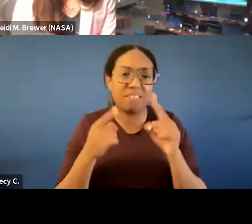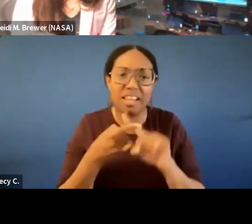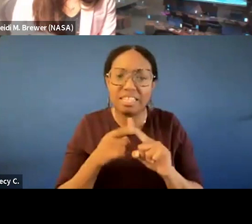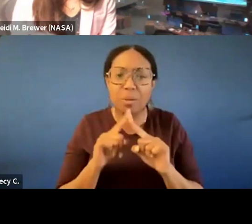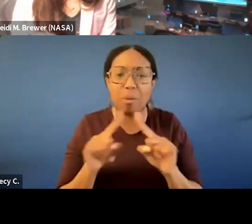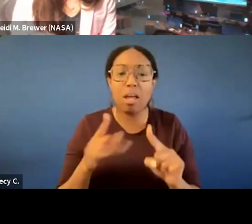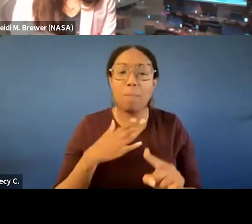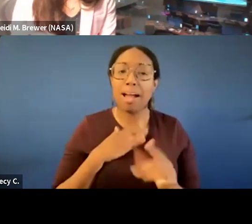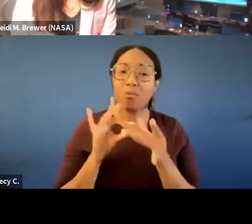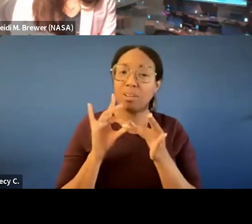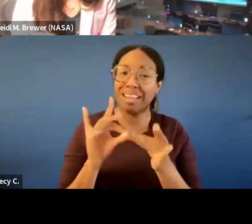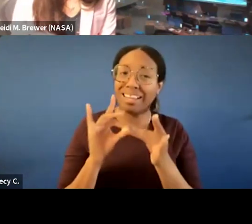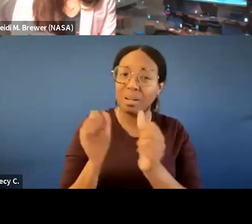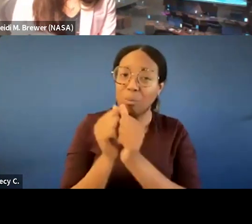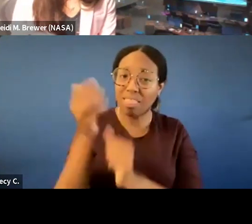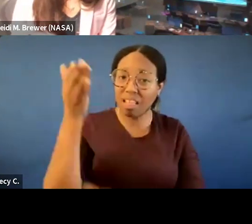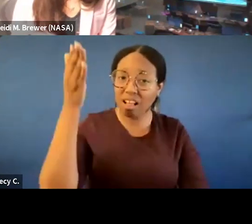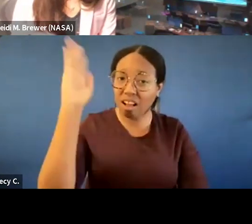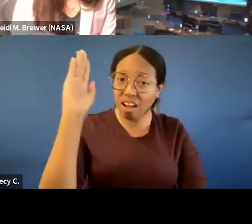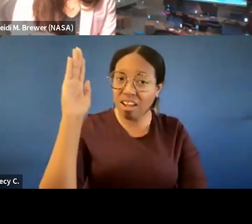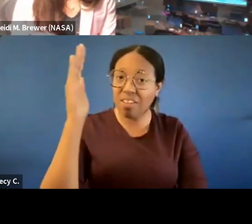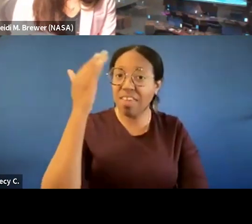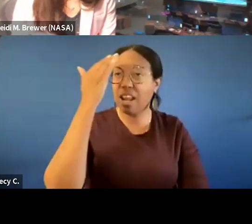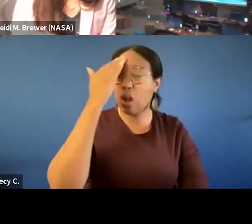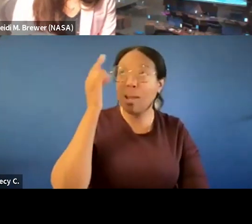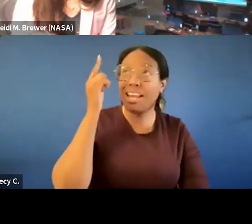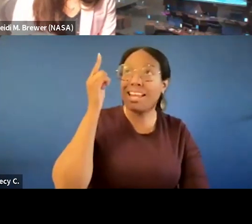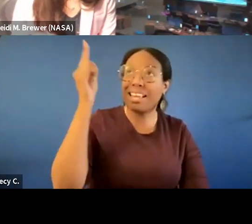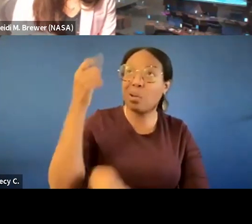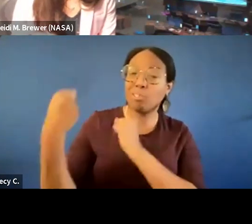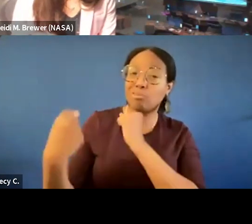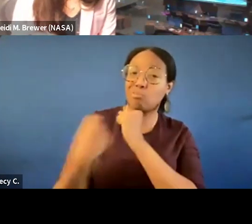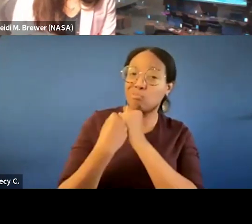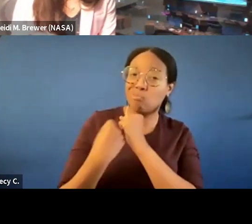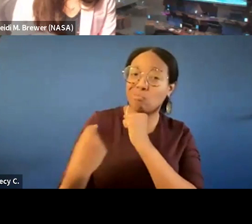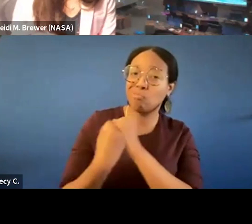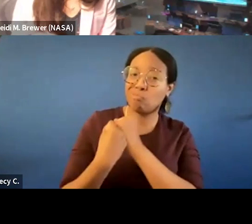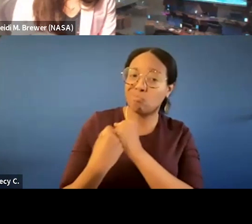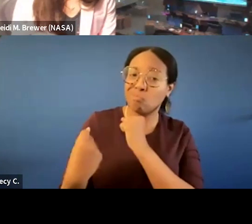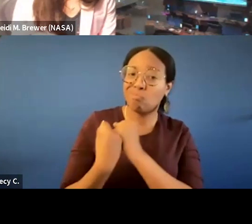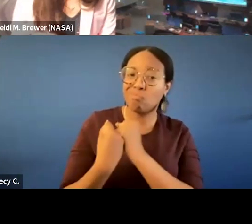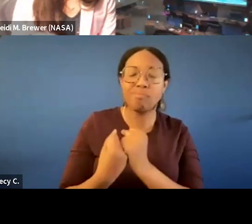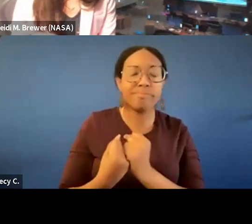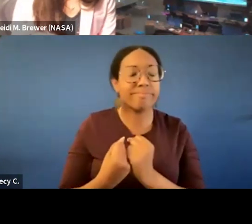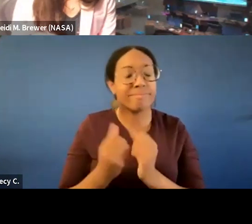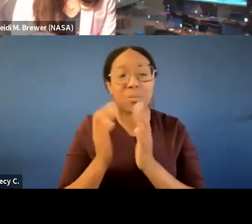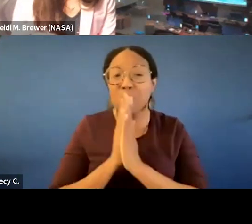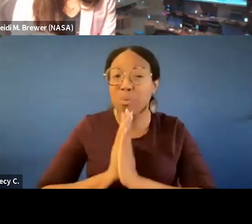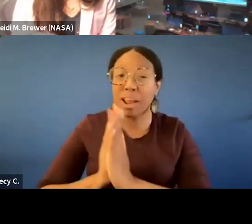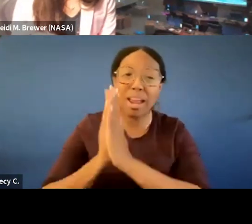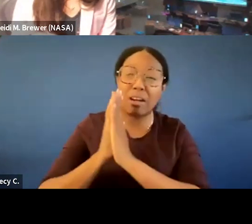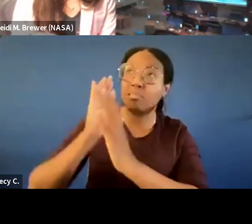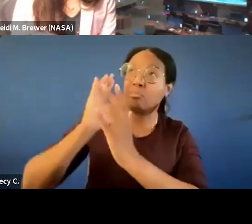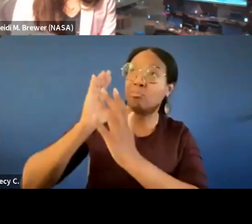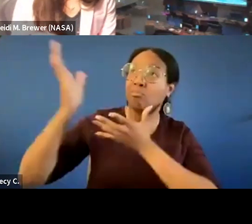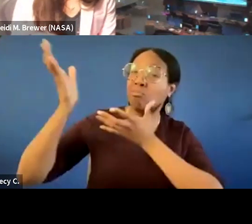with God and knowing that that is my source and everything, I'm telling you that prayer works. So when it gets